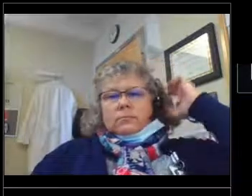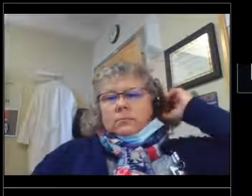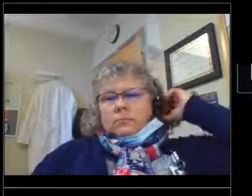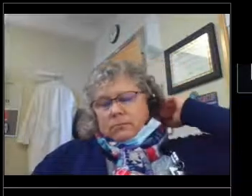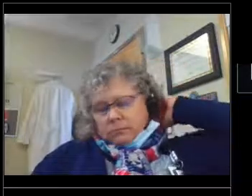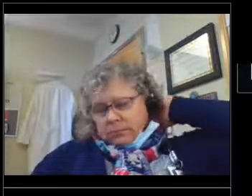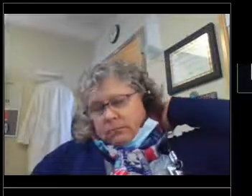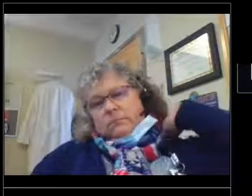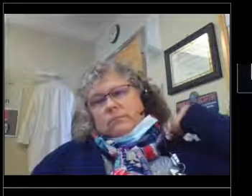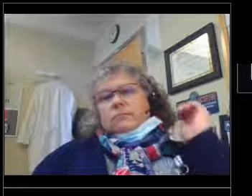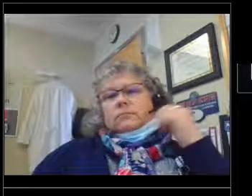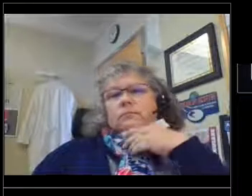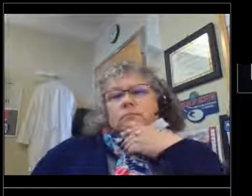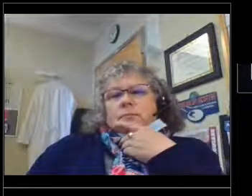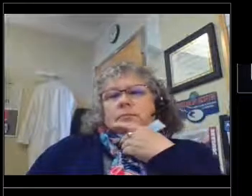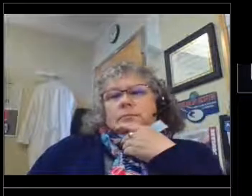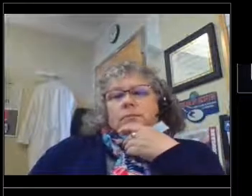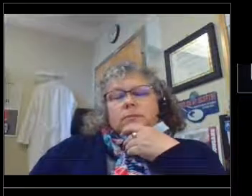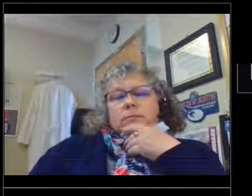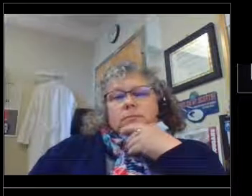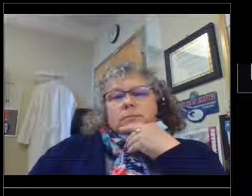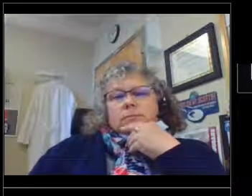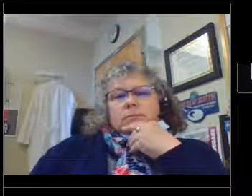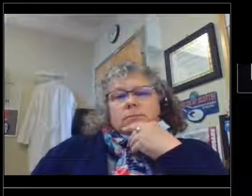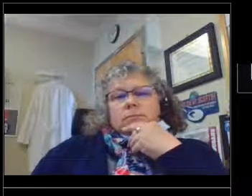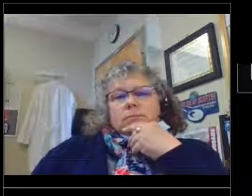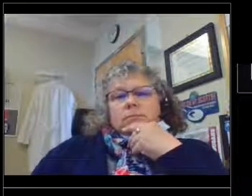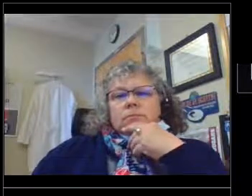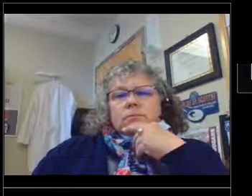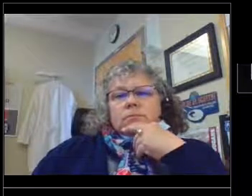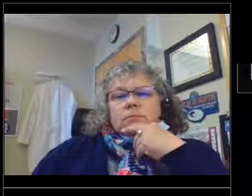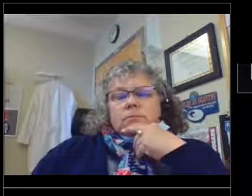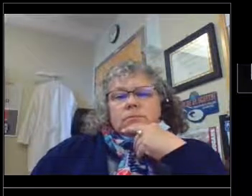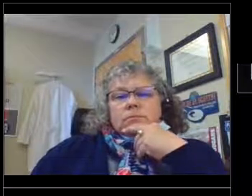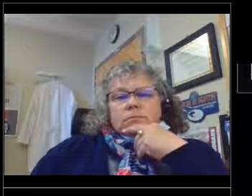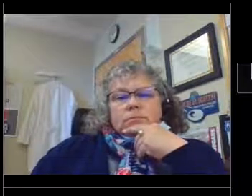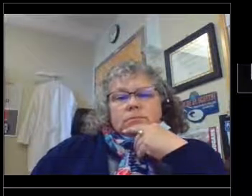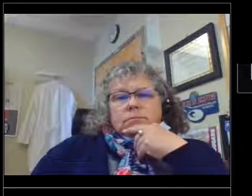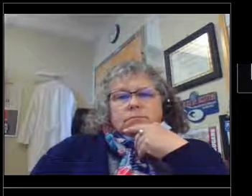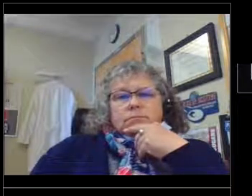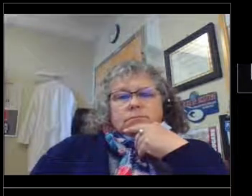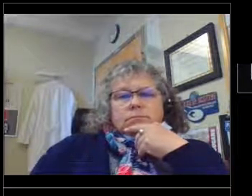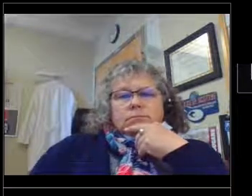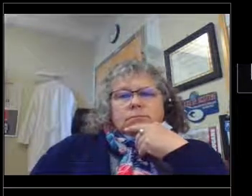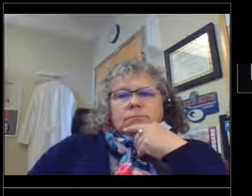I guess, lack of agreement between various state medical boards about this.